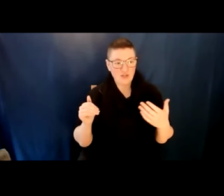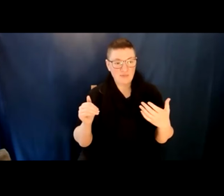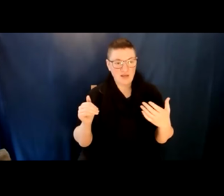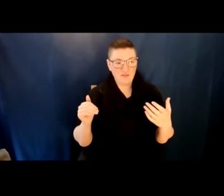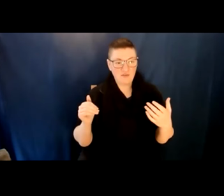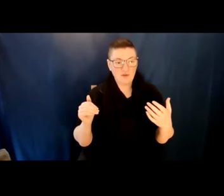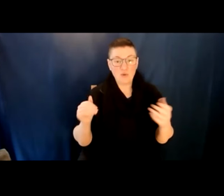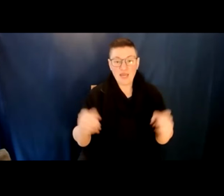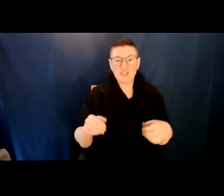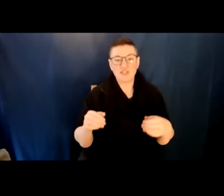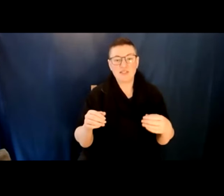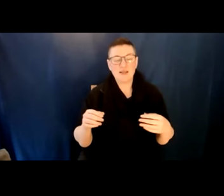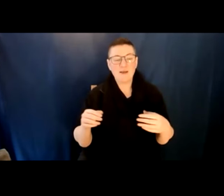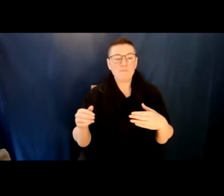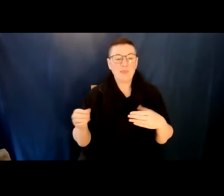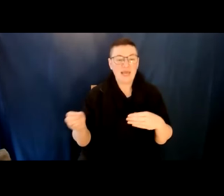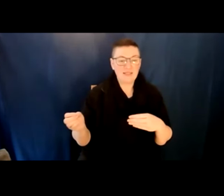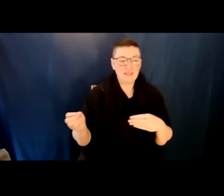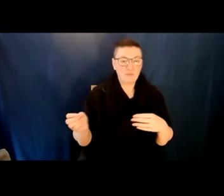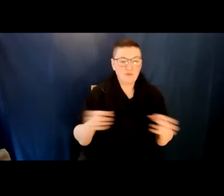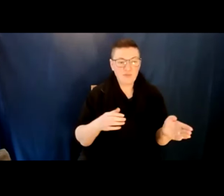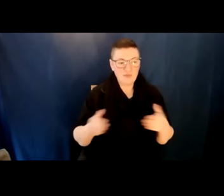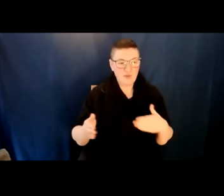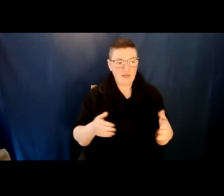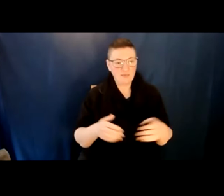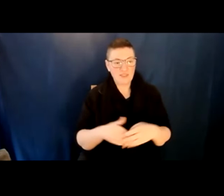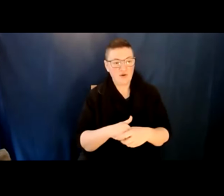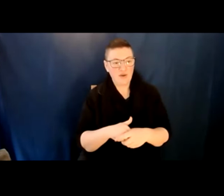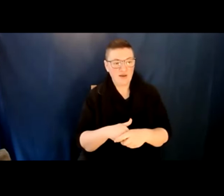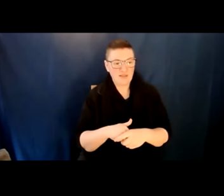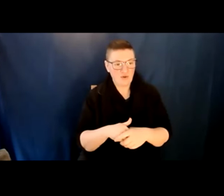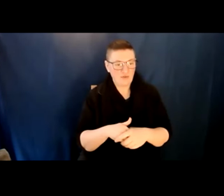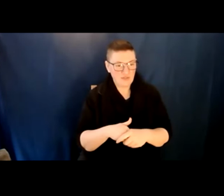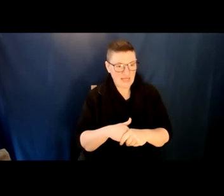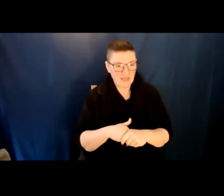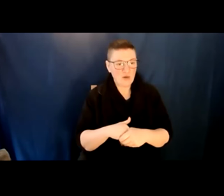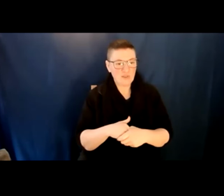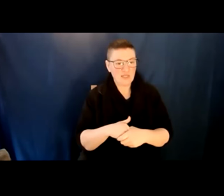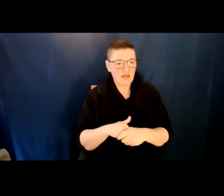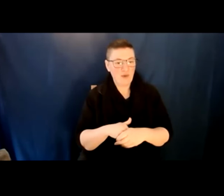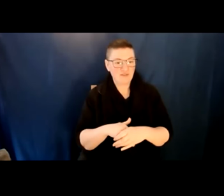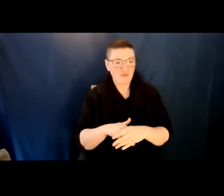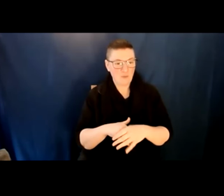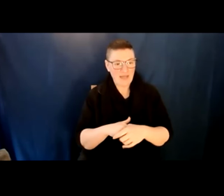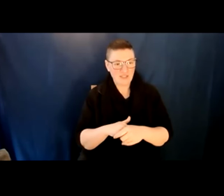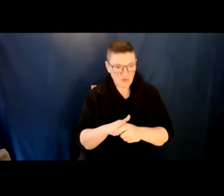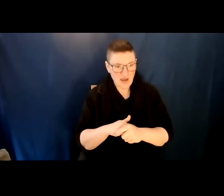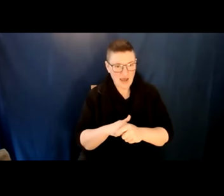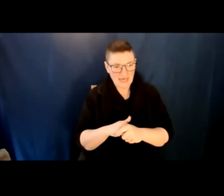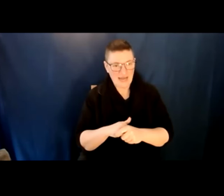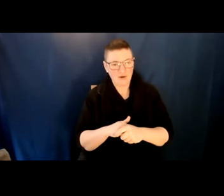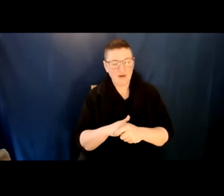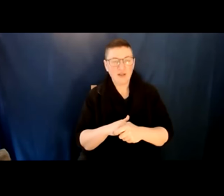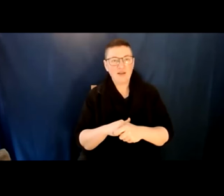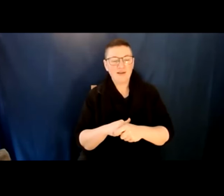in terms of locations and movements between them. So if you're saying the clothes on the line went from wet to dry